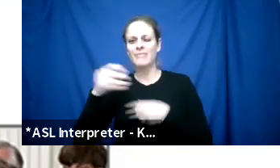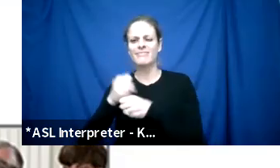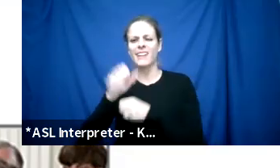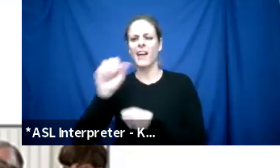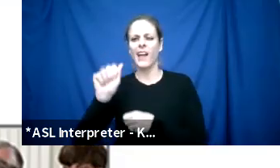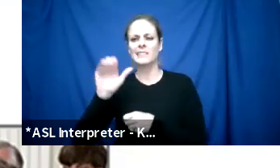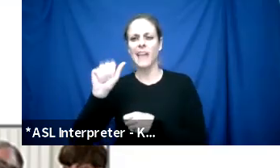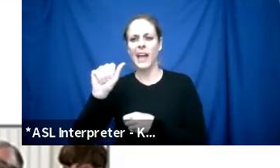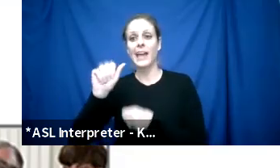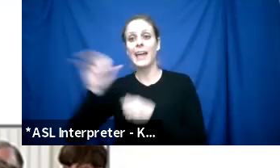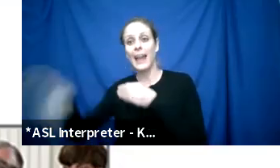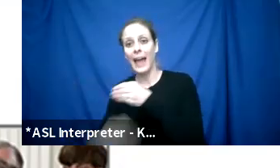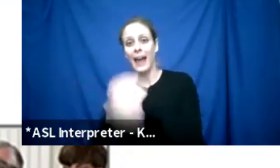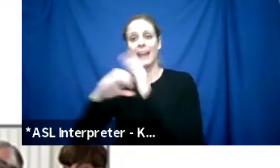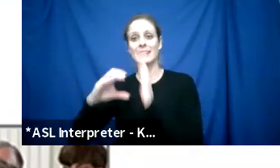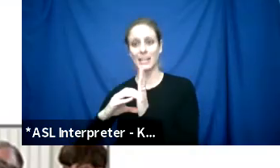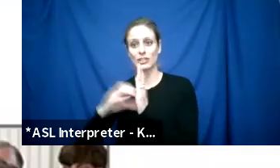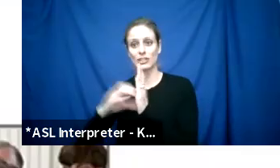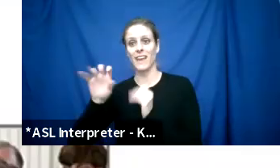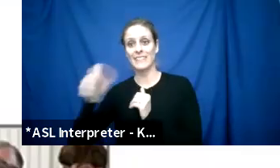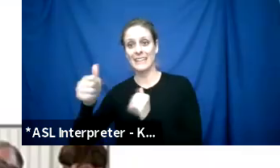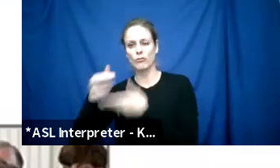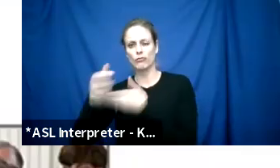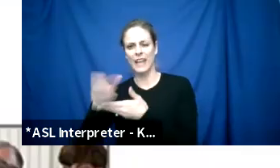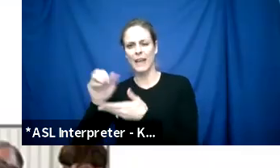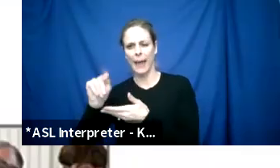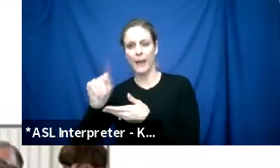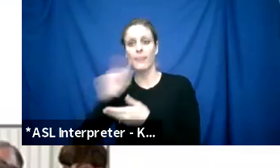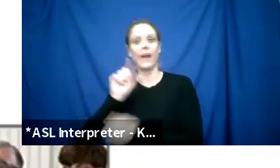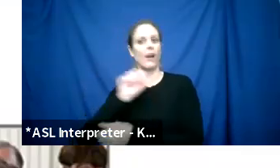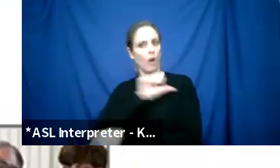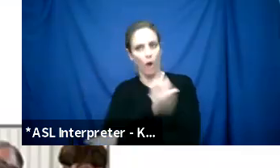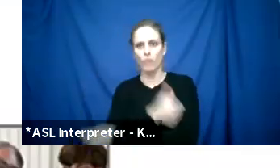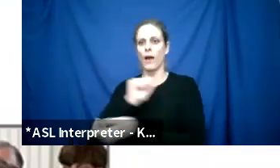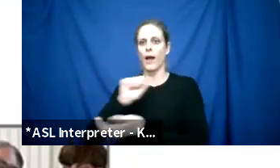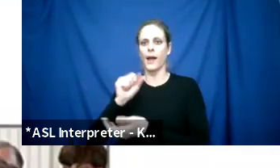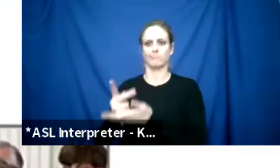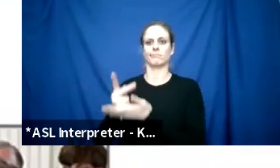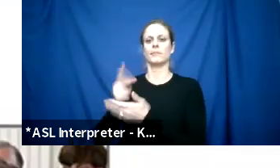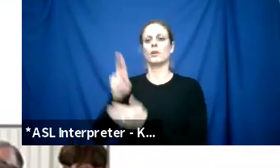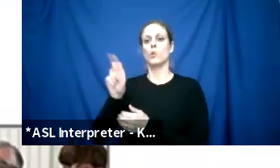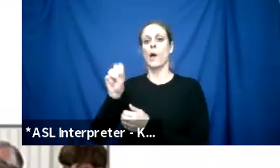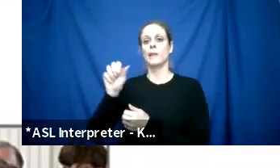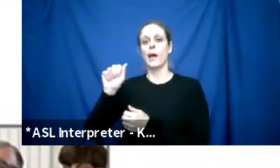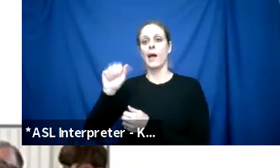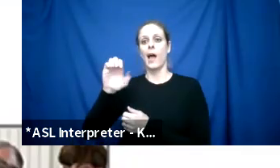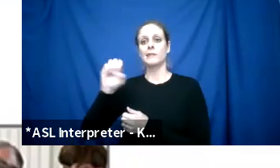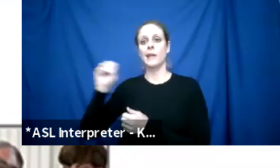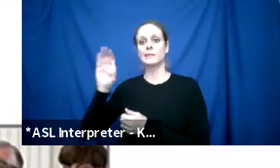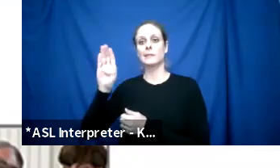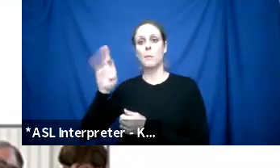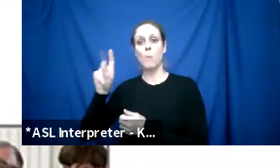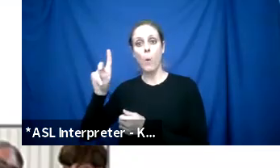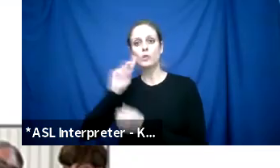510 of the Rehabilitation Act, which authorized the U.S. Access Board to develop accessibility standards